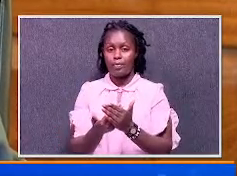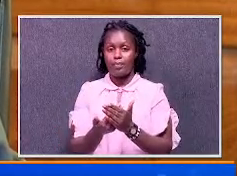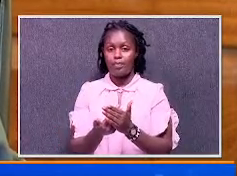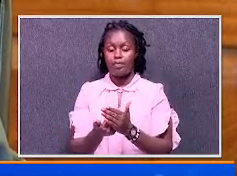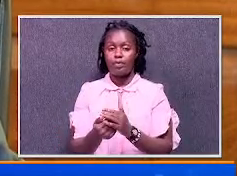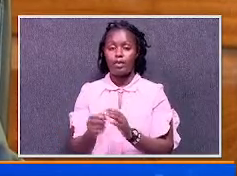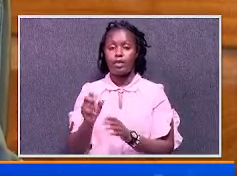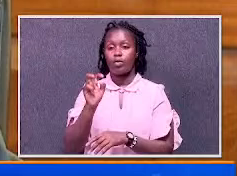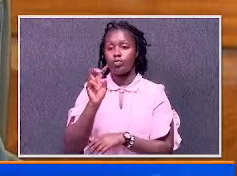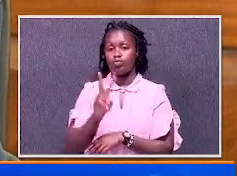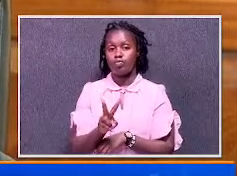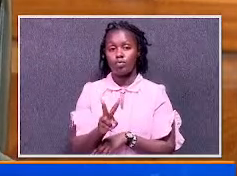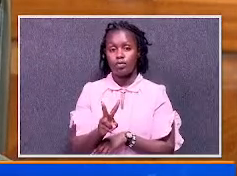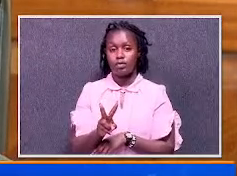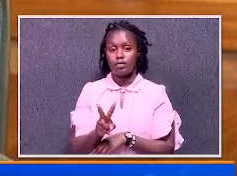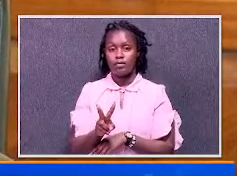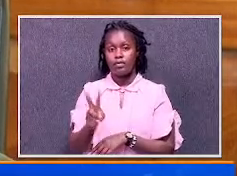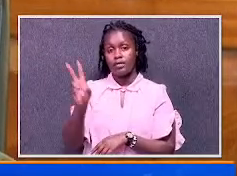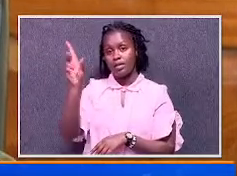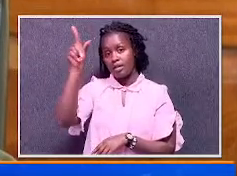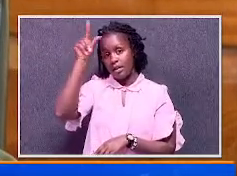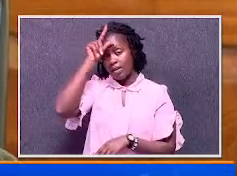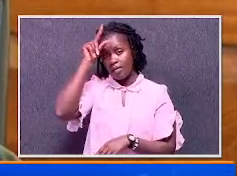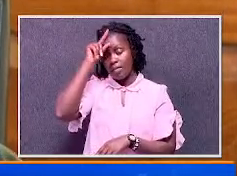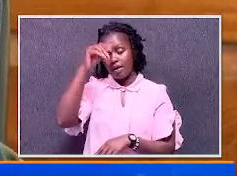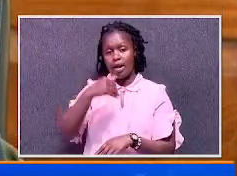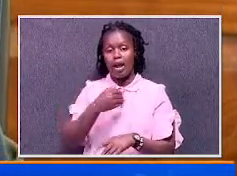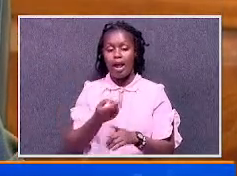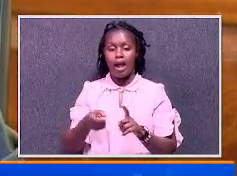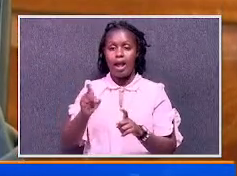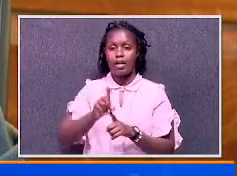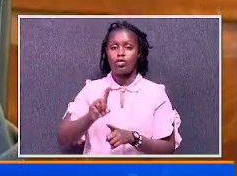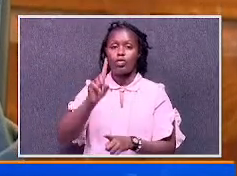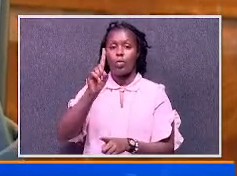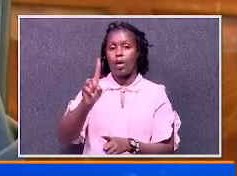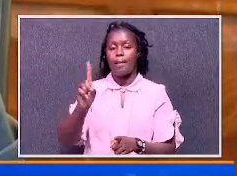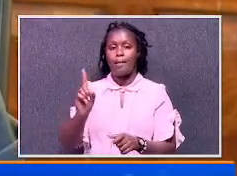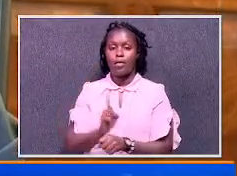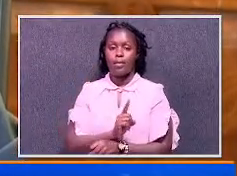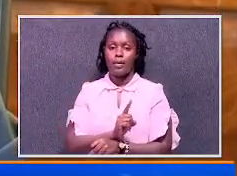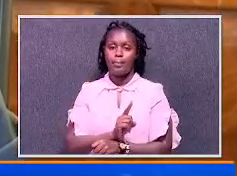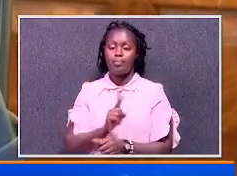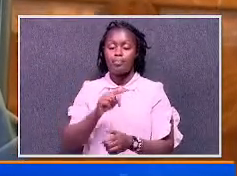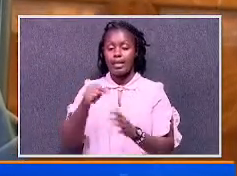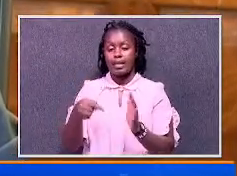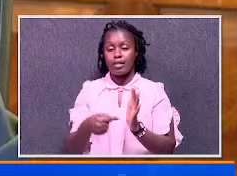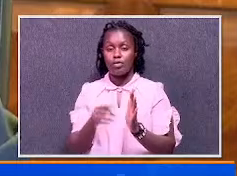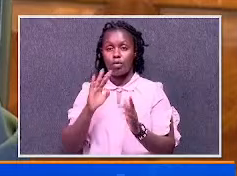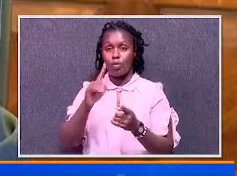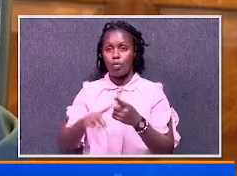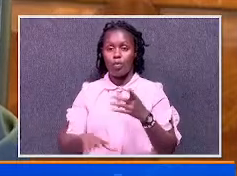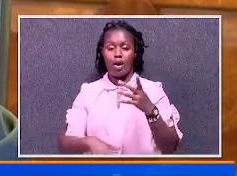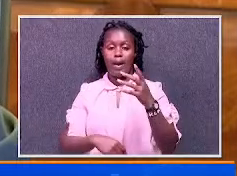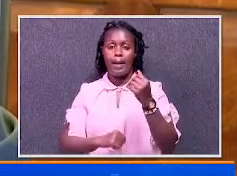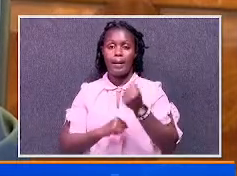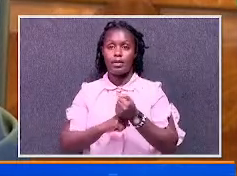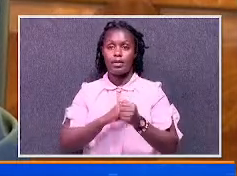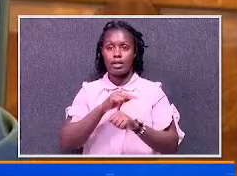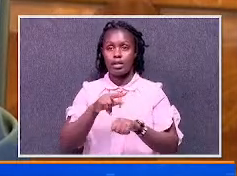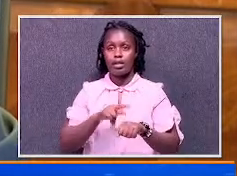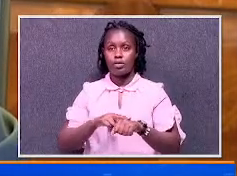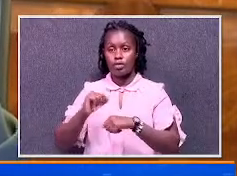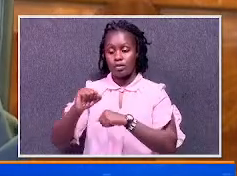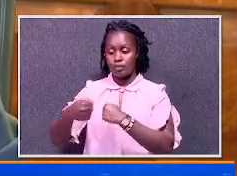two saved, the government adds 1 shilling. This will, of course, boost national savings and